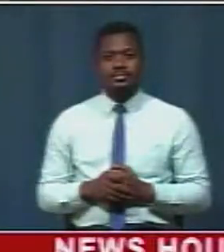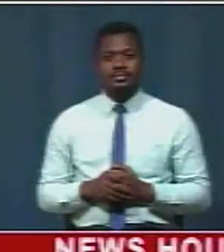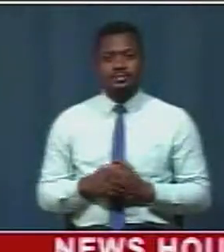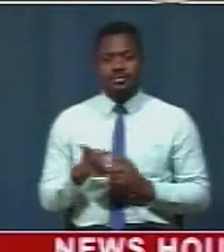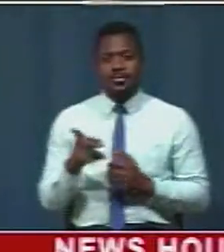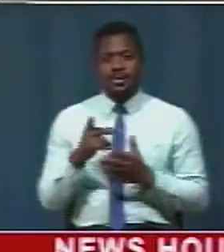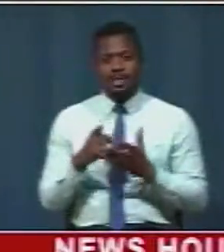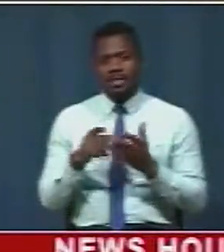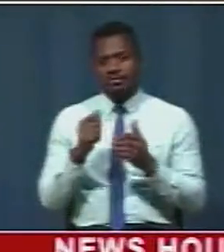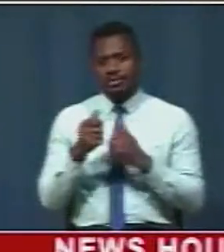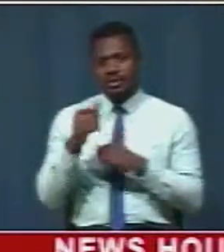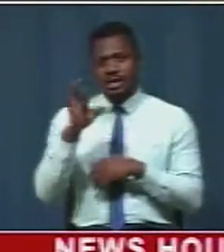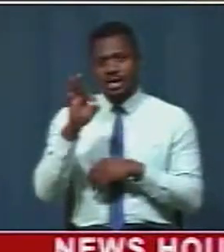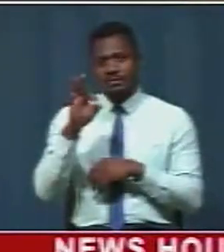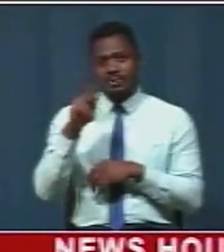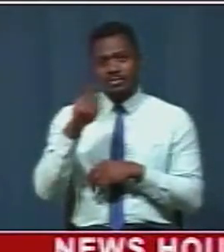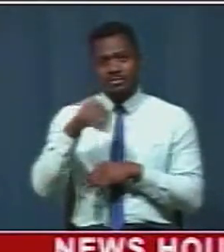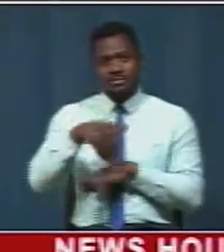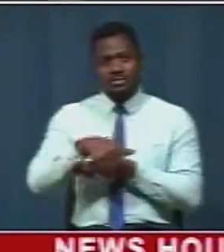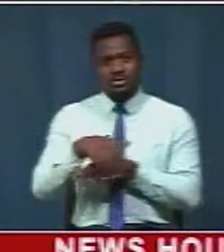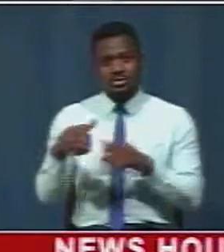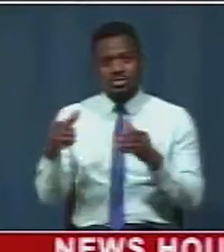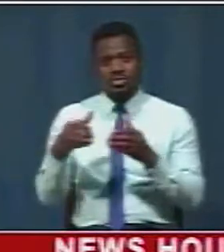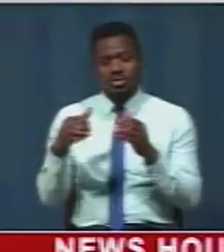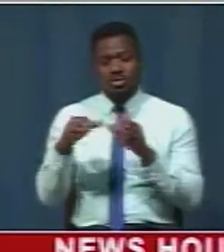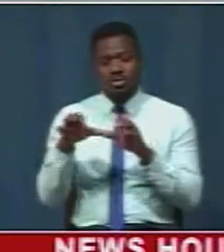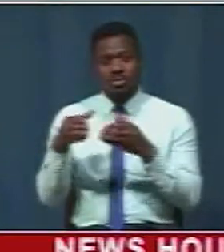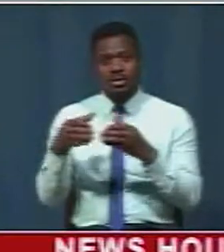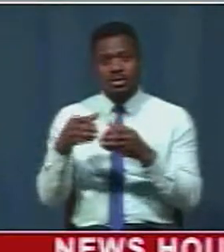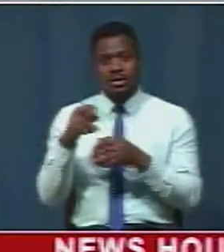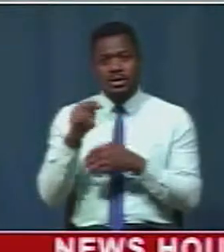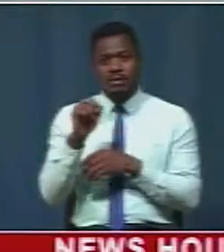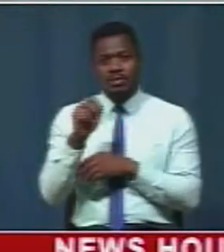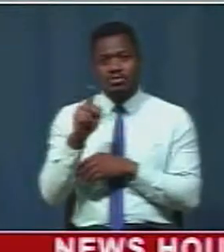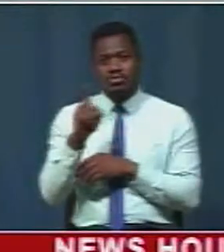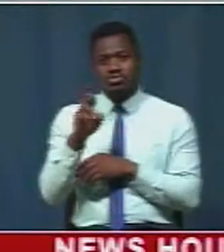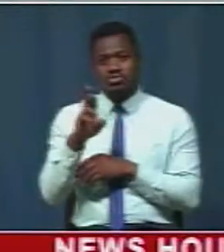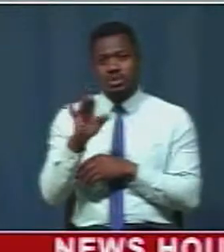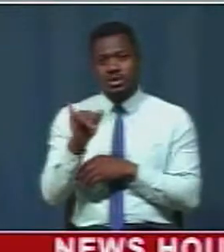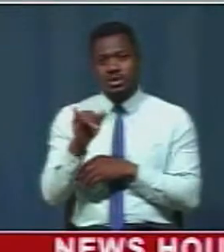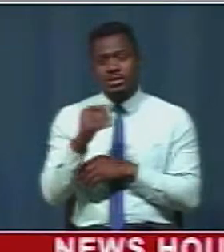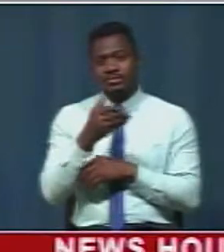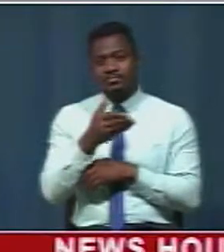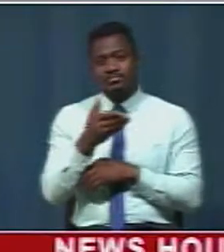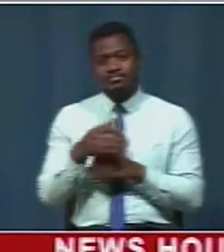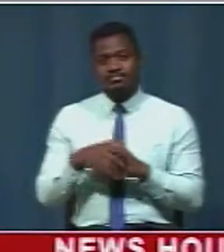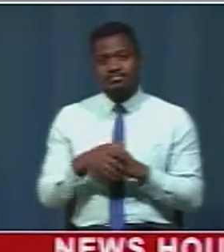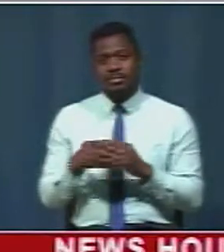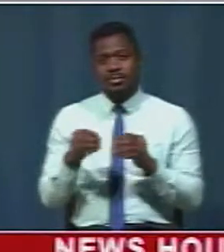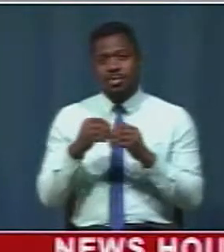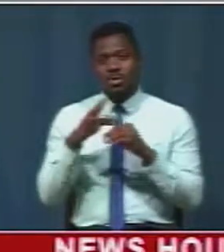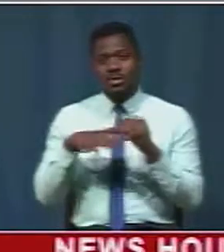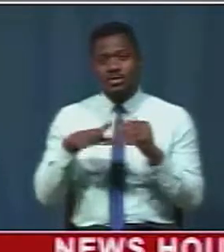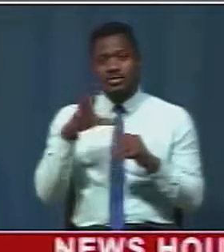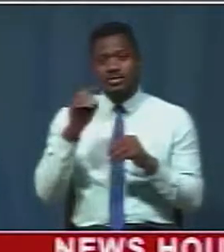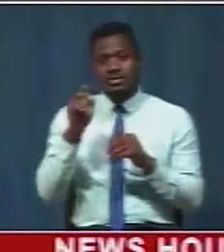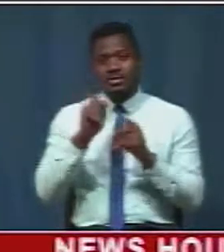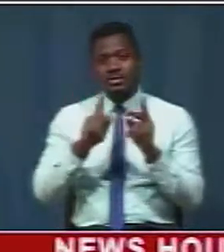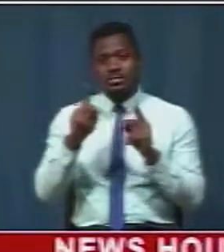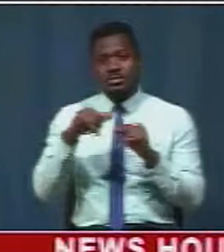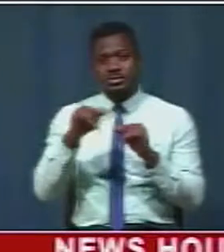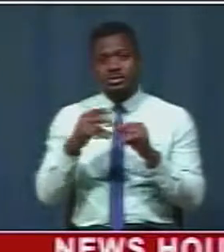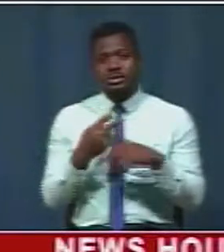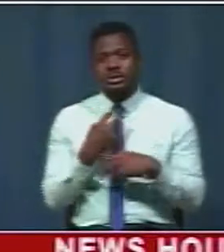It is past 9 p.m. at Bombla, a small community in between Nankwanduri and Malewi. More than 50 vehicles are